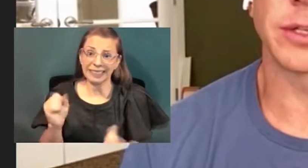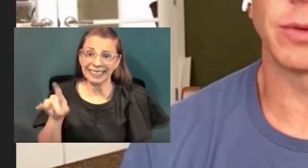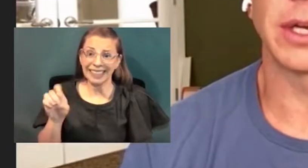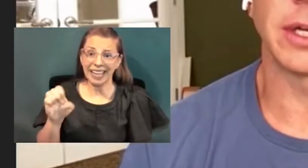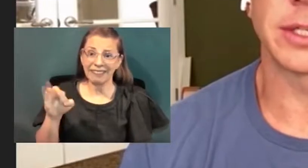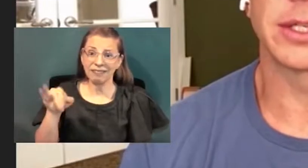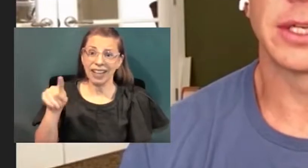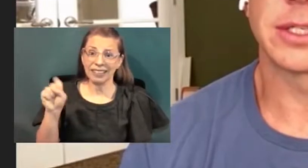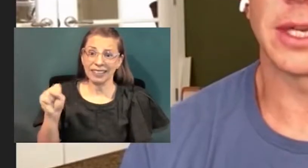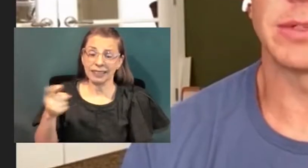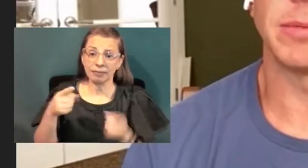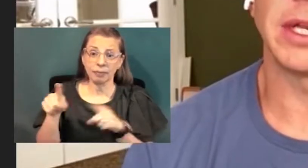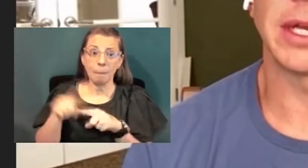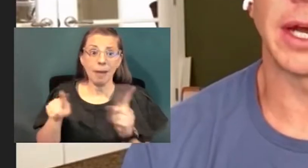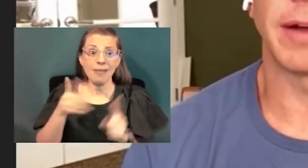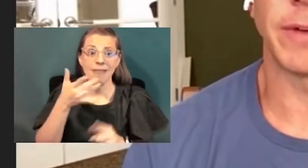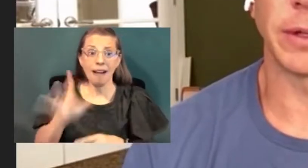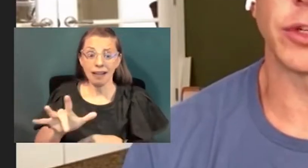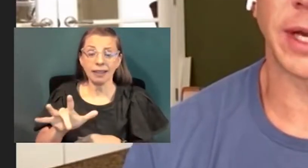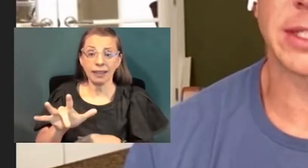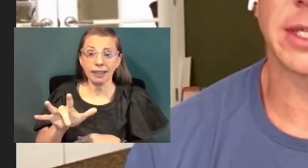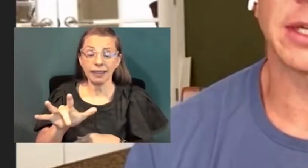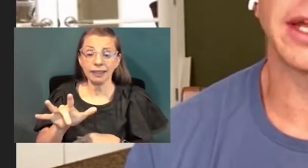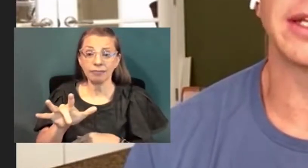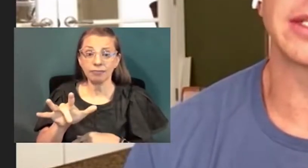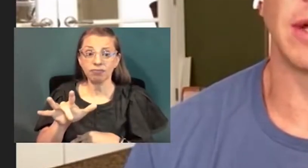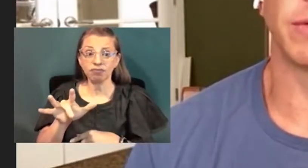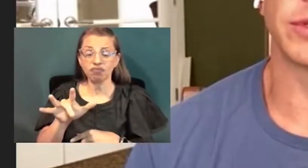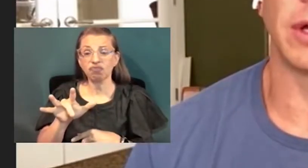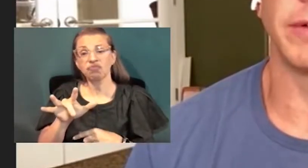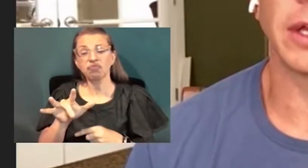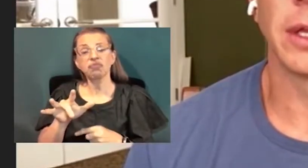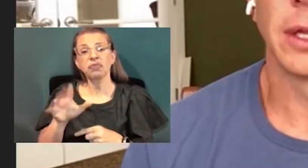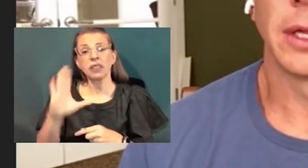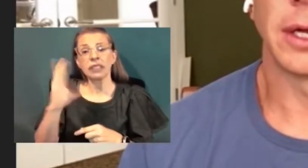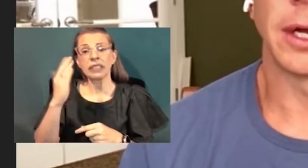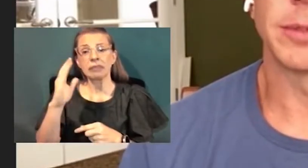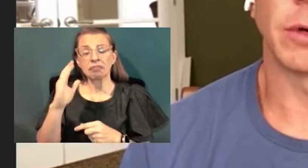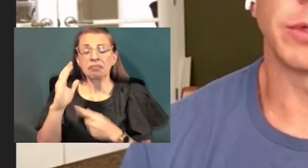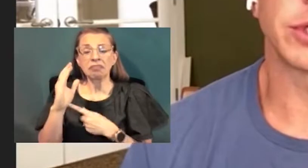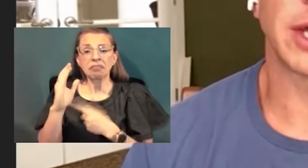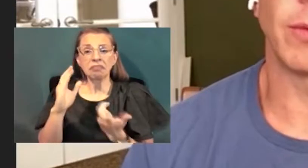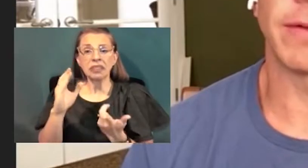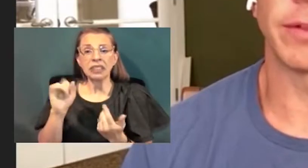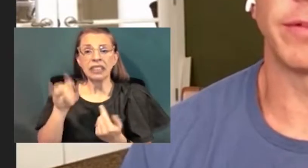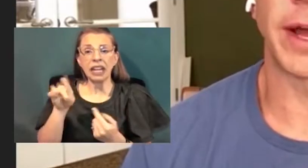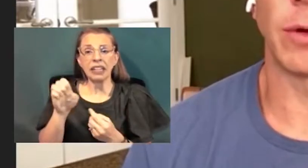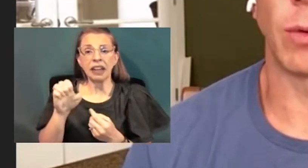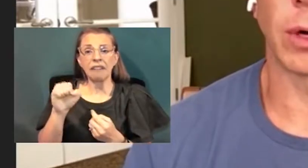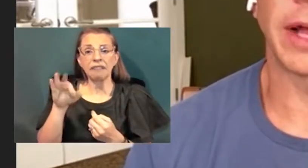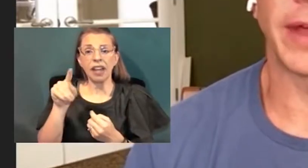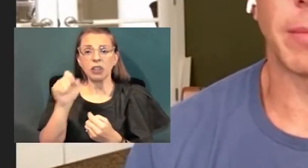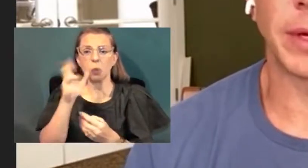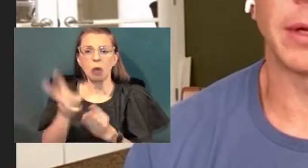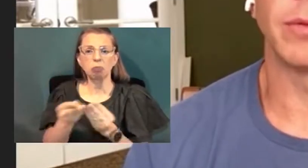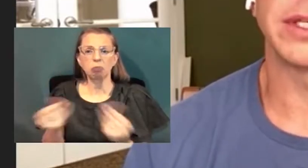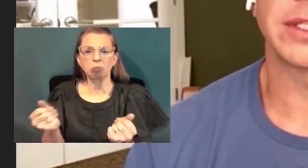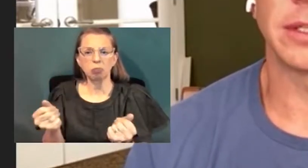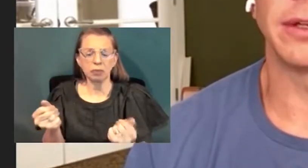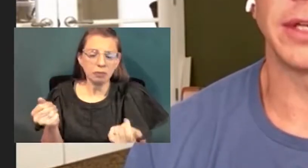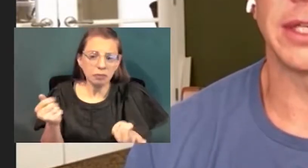Luckily, this one does seem to be fairly transient and self-resolving. So we'll just kind of wait for the final word on